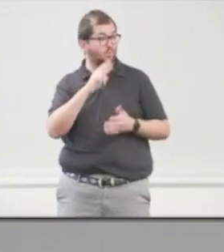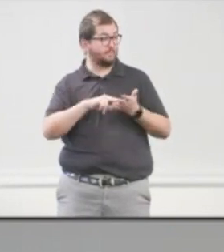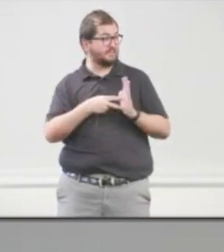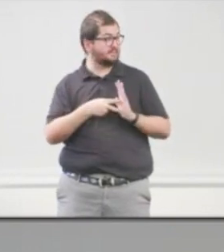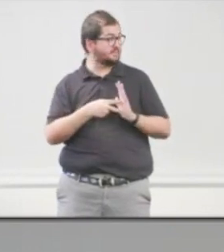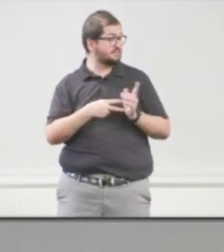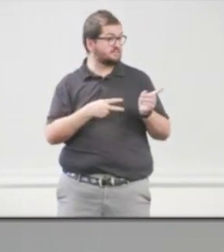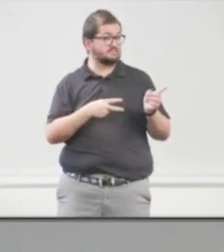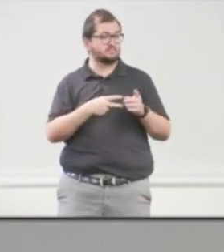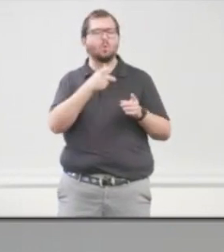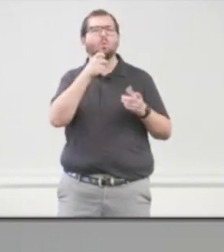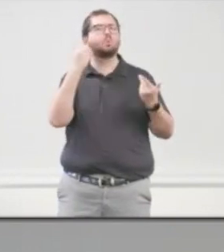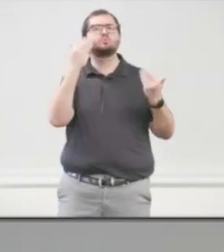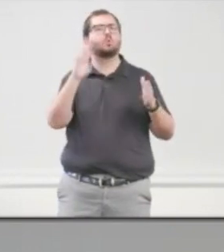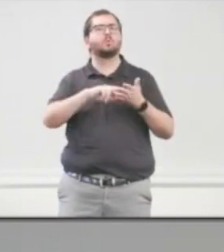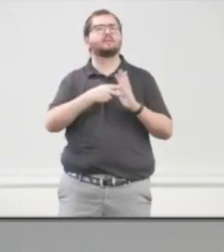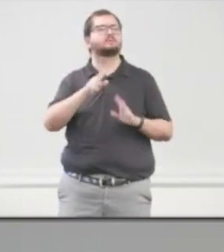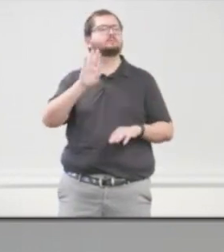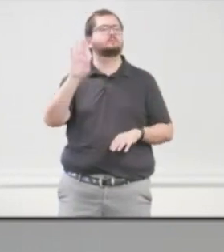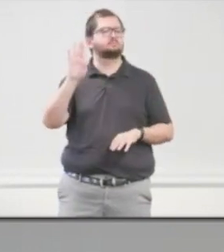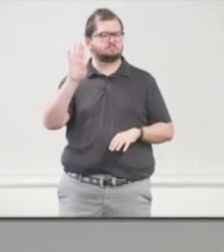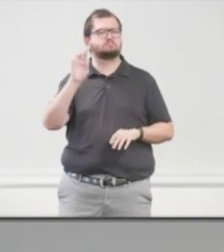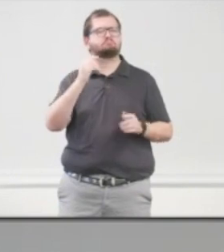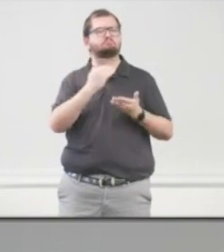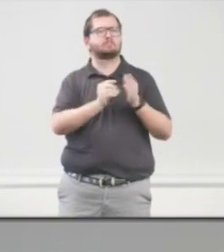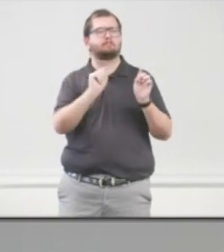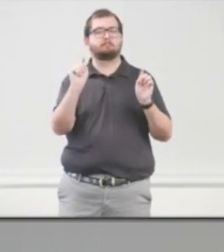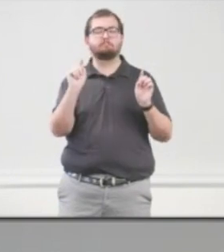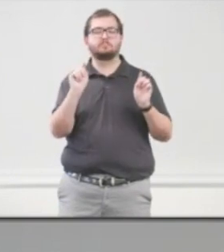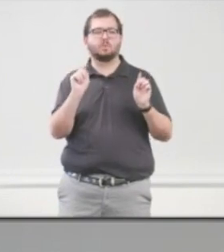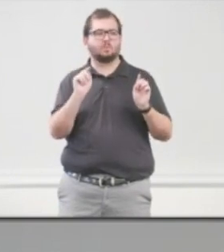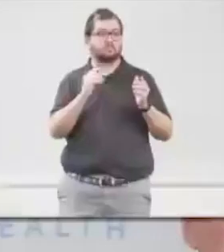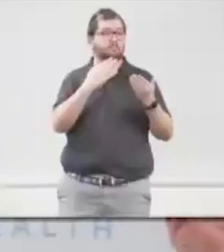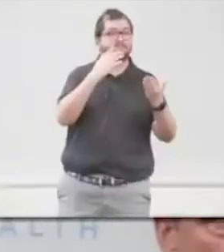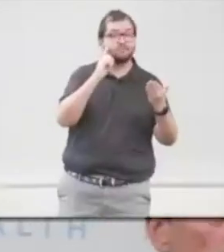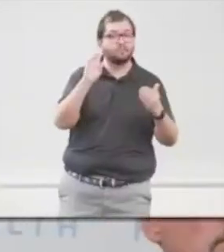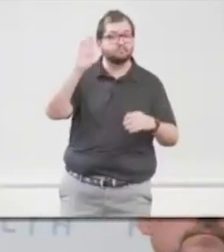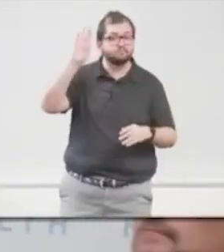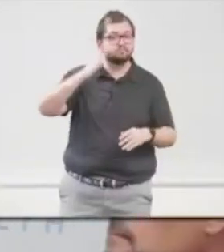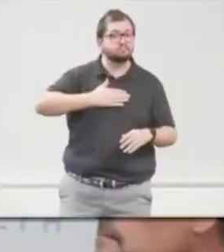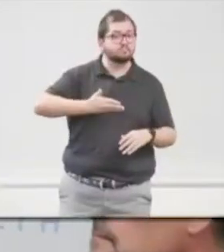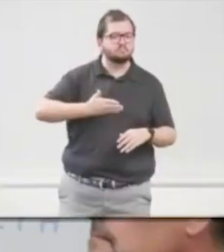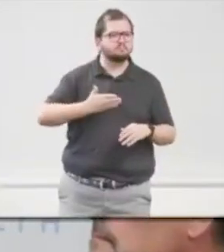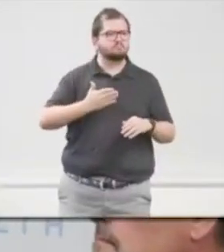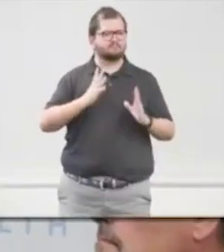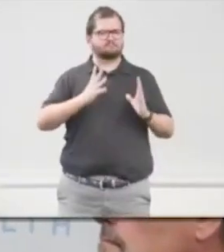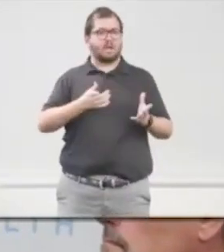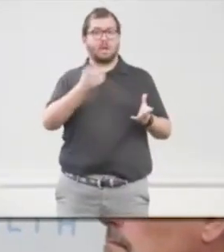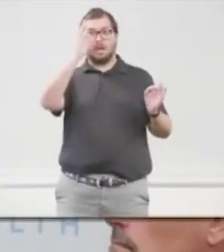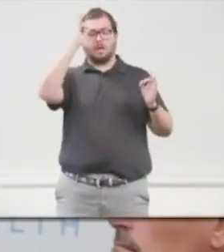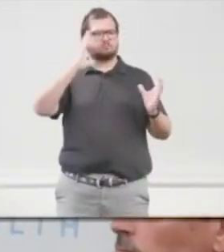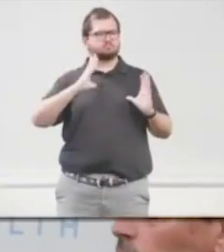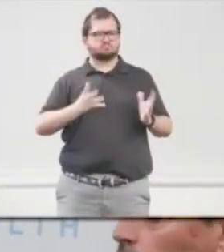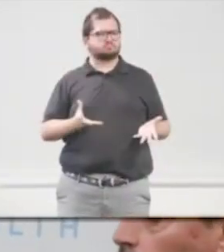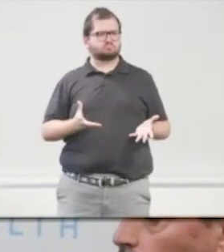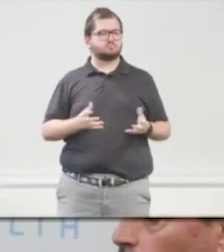Anybody not? Okay. So just to touch on this, thank you for guys for raising your hand. Nothing wrong with not knowing about this.